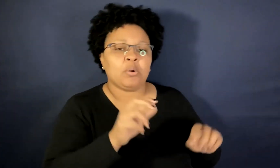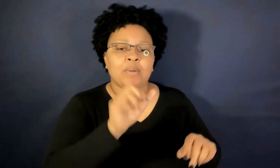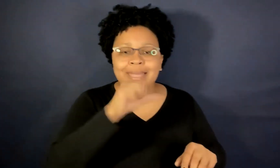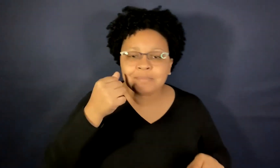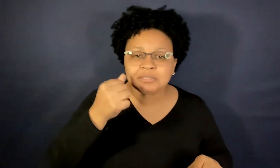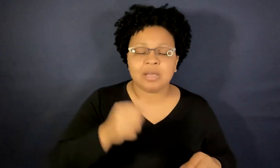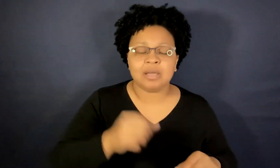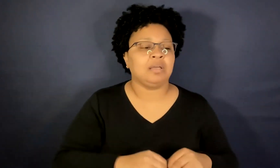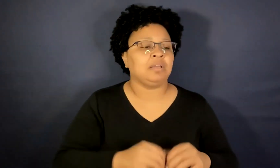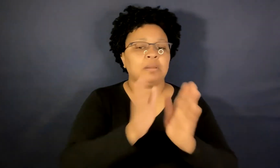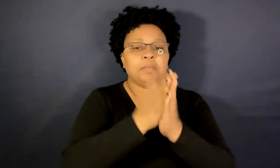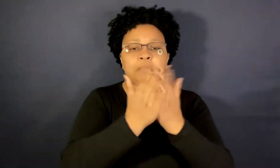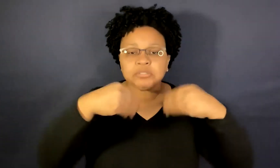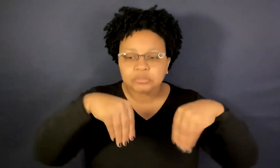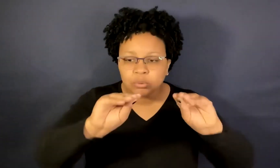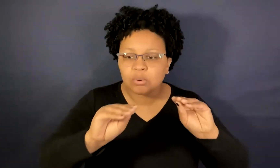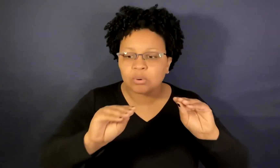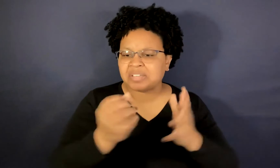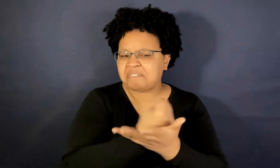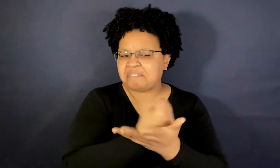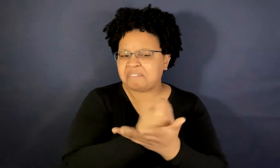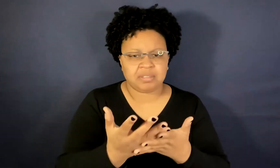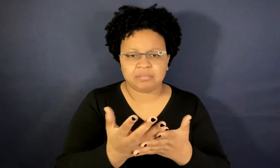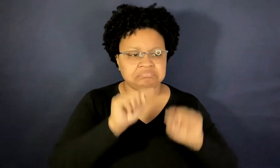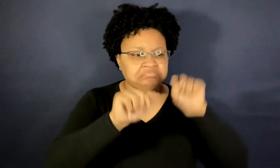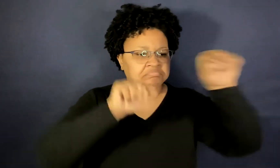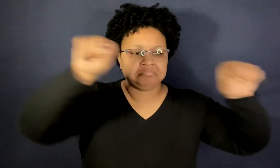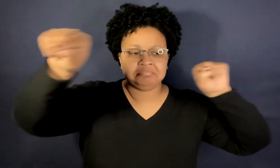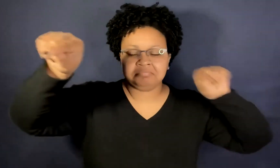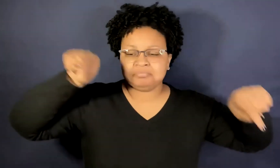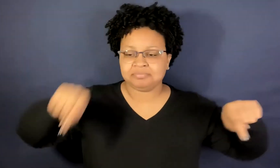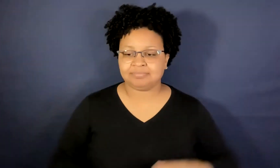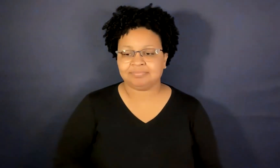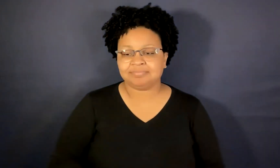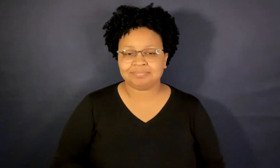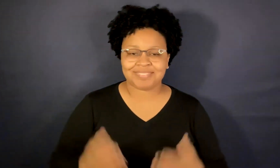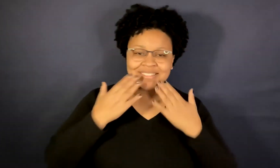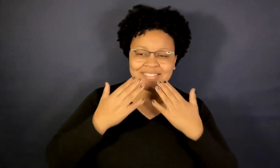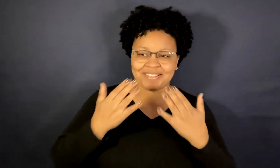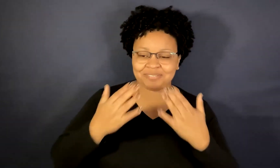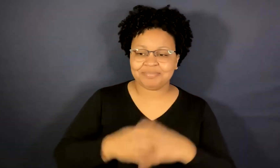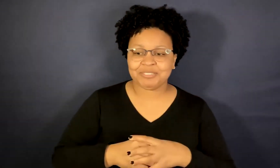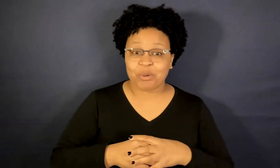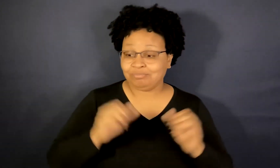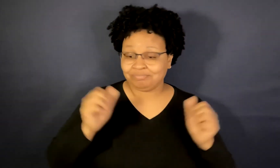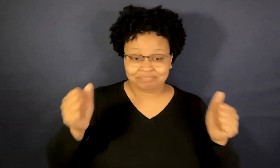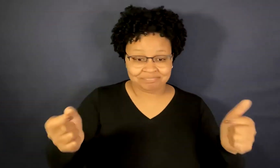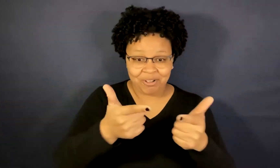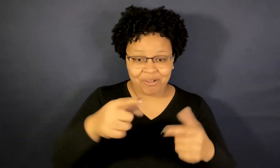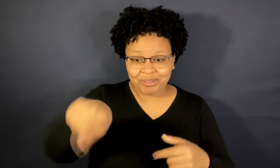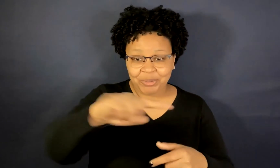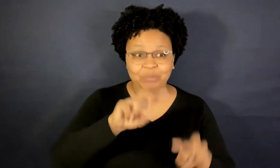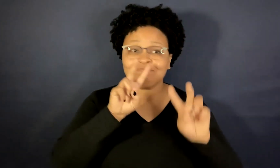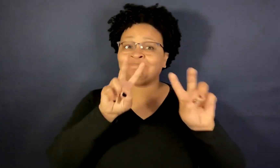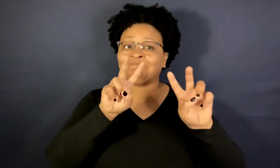bookstores, we're looking at all those places. Thank you. So stay tuned, everyone. We'll or